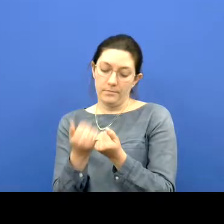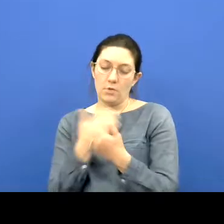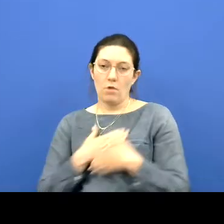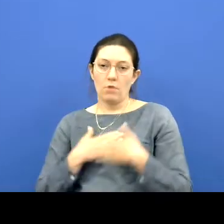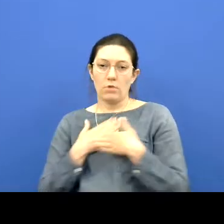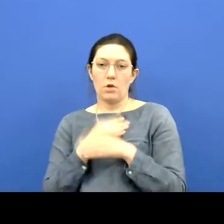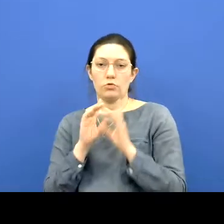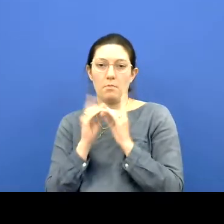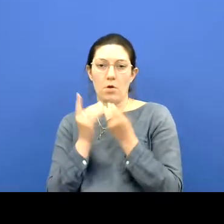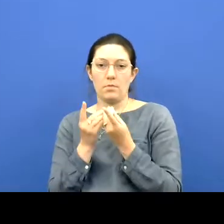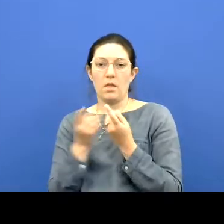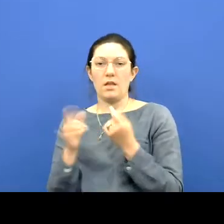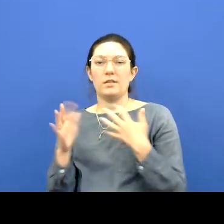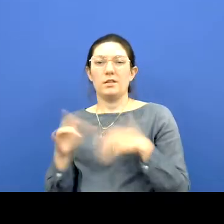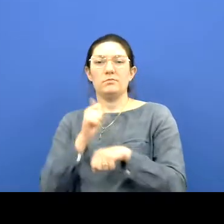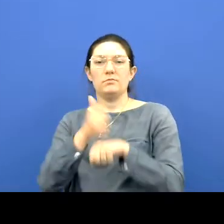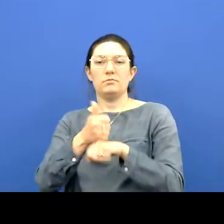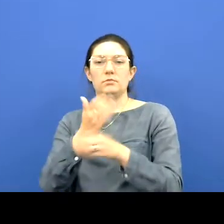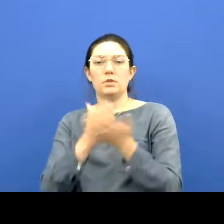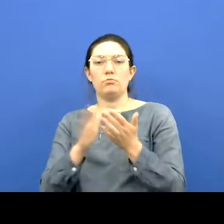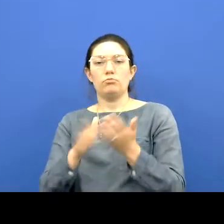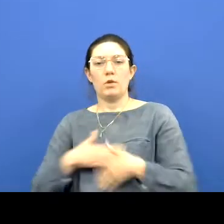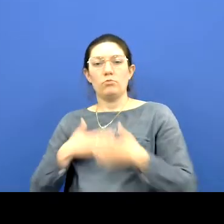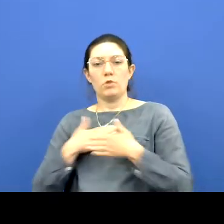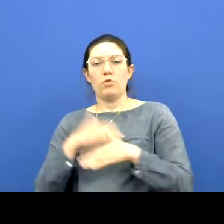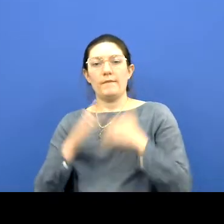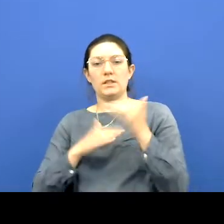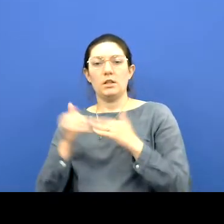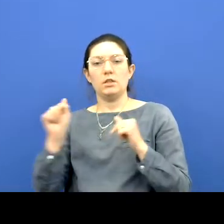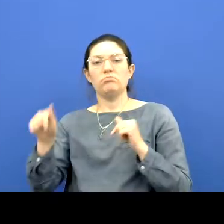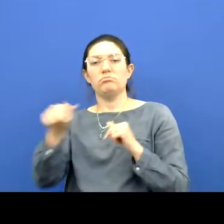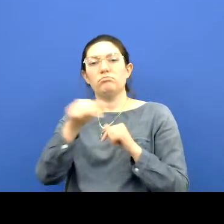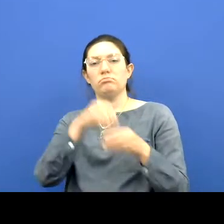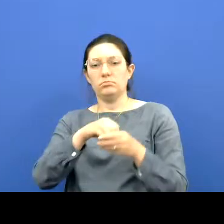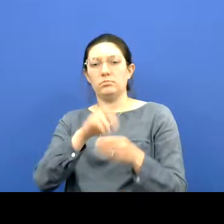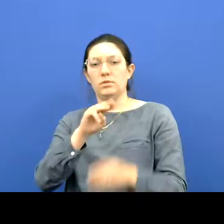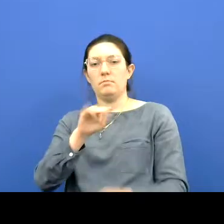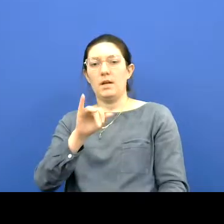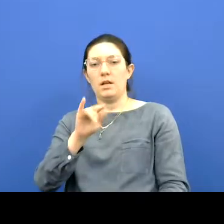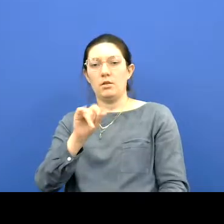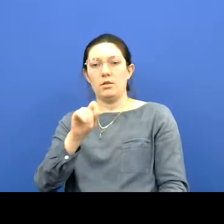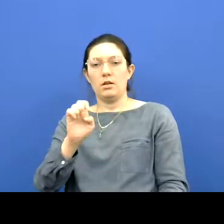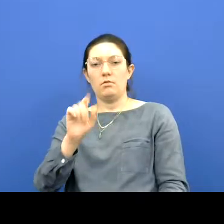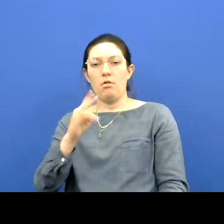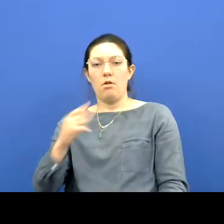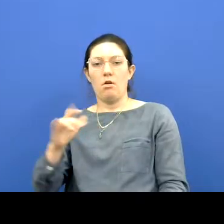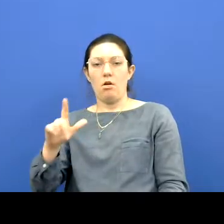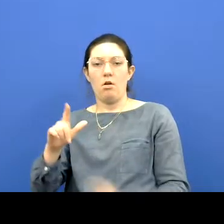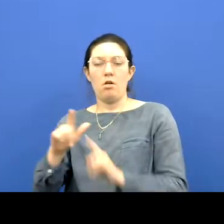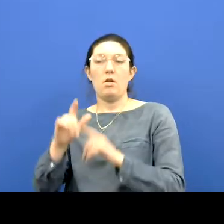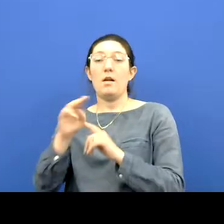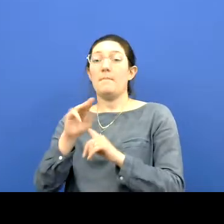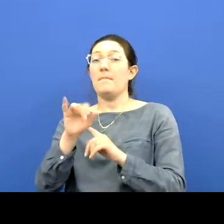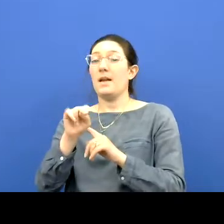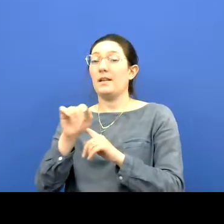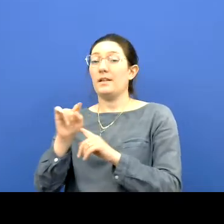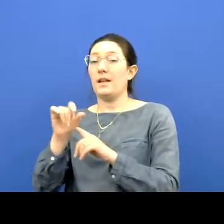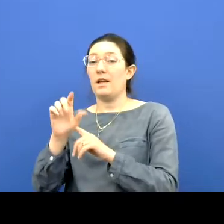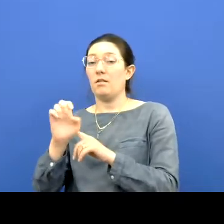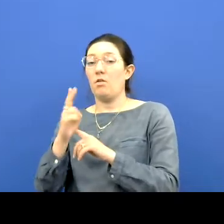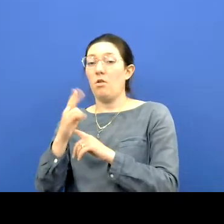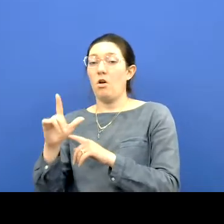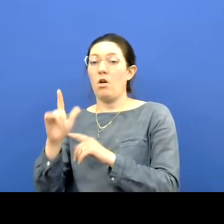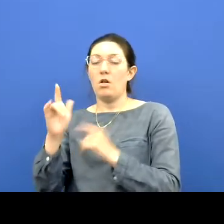recreation department to put in some other recreational facilities into Minette Hall. Minette Hall would no longer be